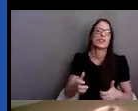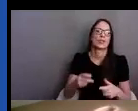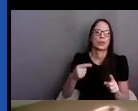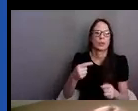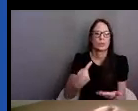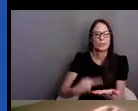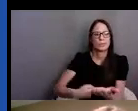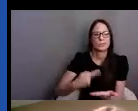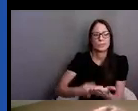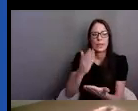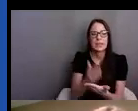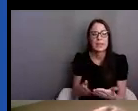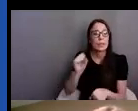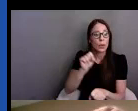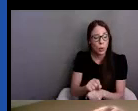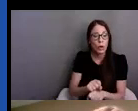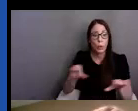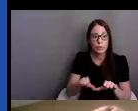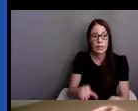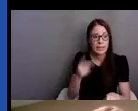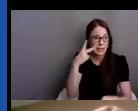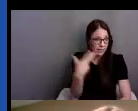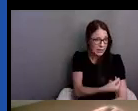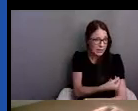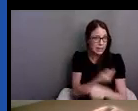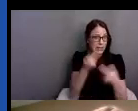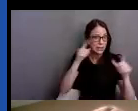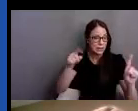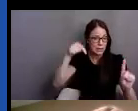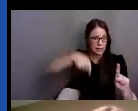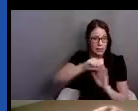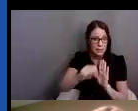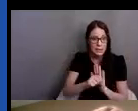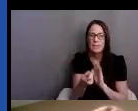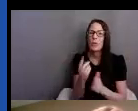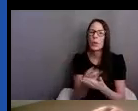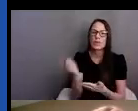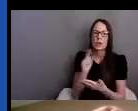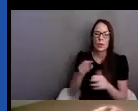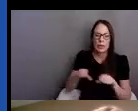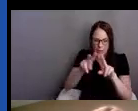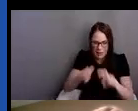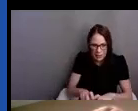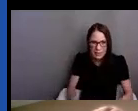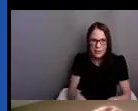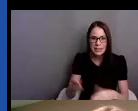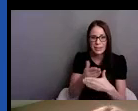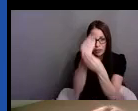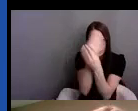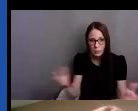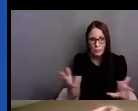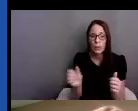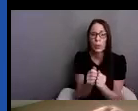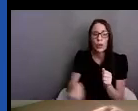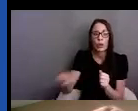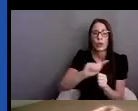we have done to look at vaccine effectiveness in the state. So a couple of weeks ago, we did an analysis and shared information with all of you about the data that we